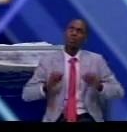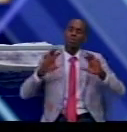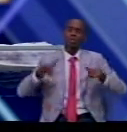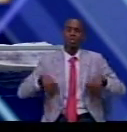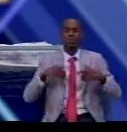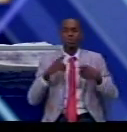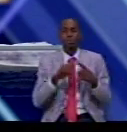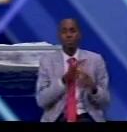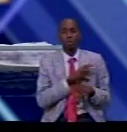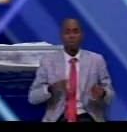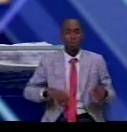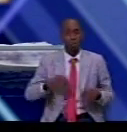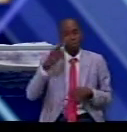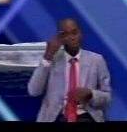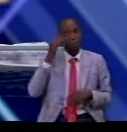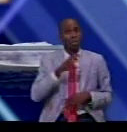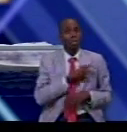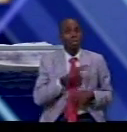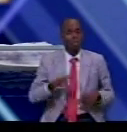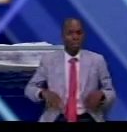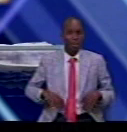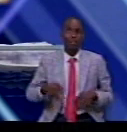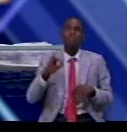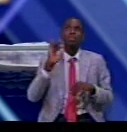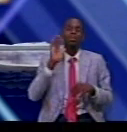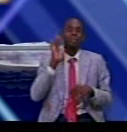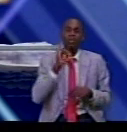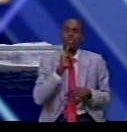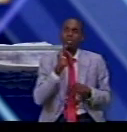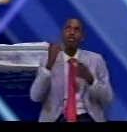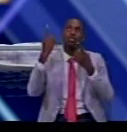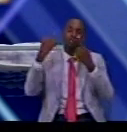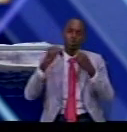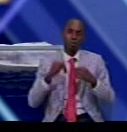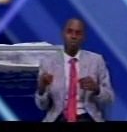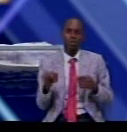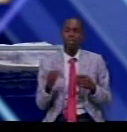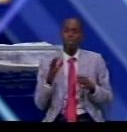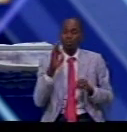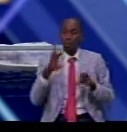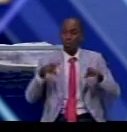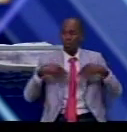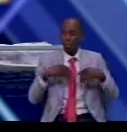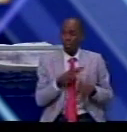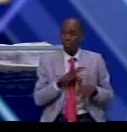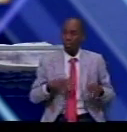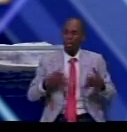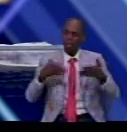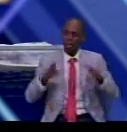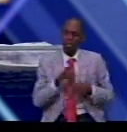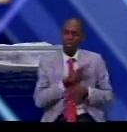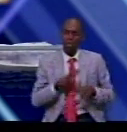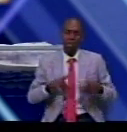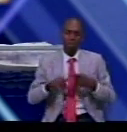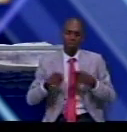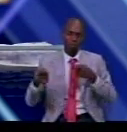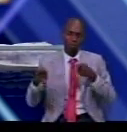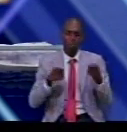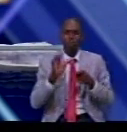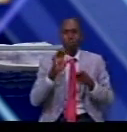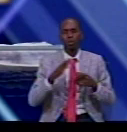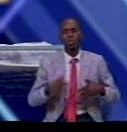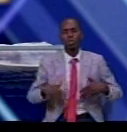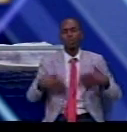Christ is coming. If you have given your life to Christ, allow him to dominate your life, control your life, be in charge of your life.